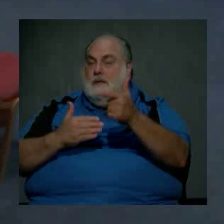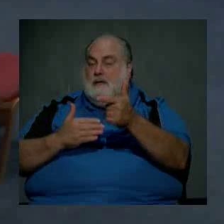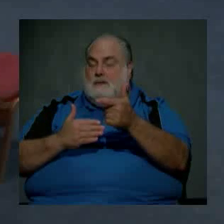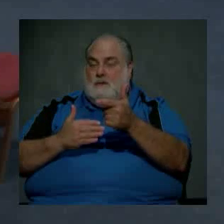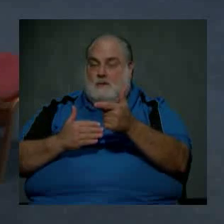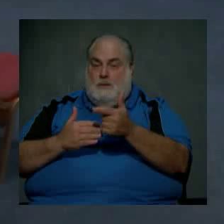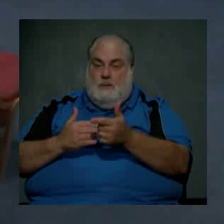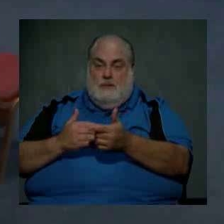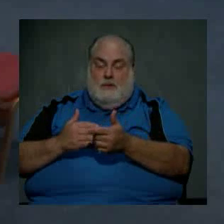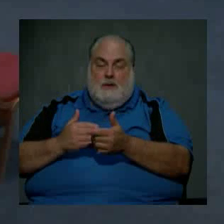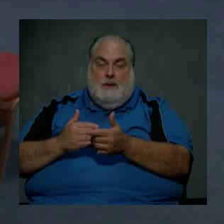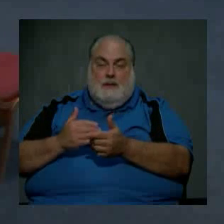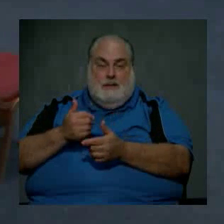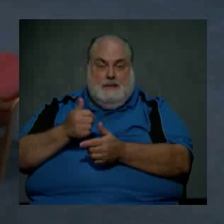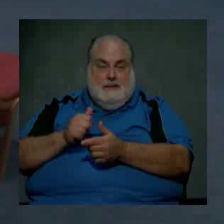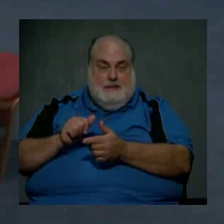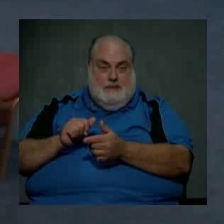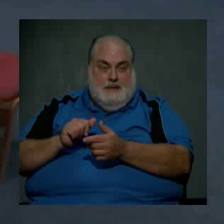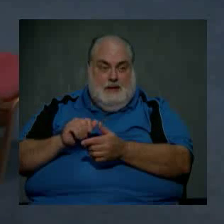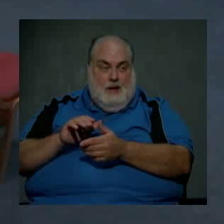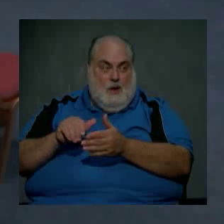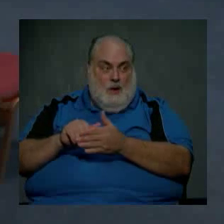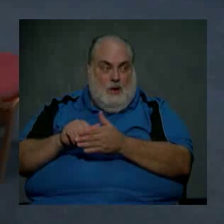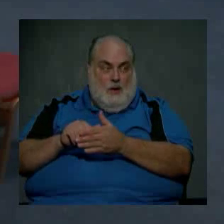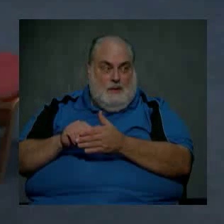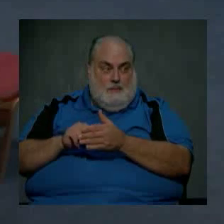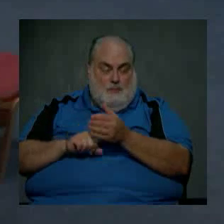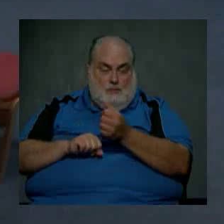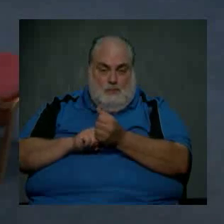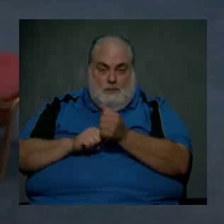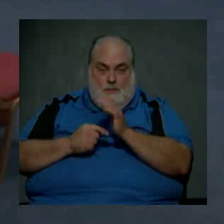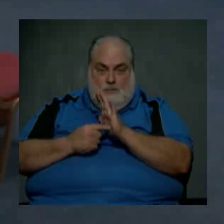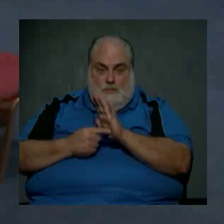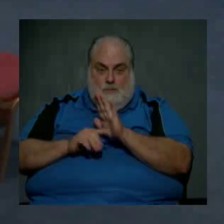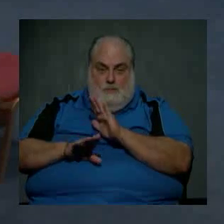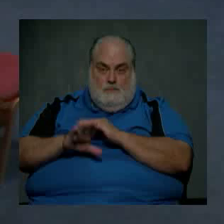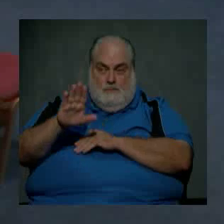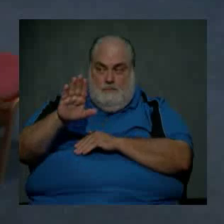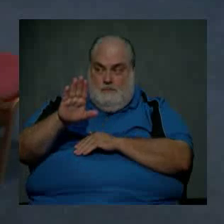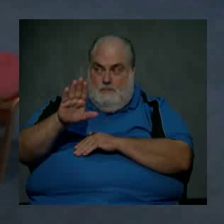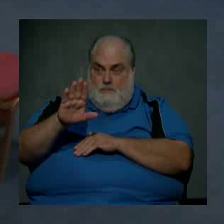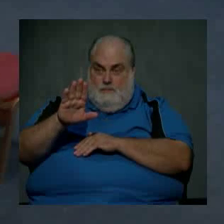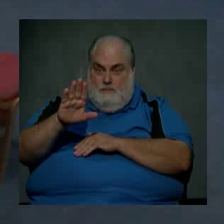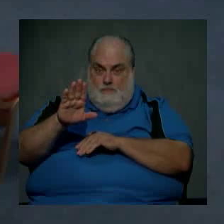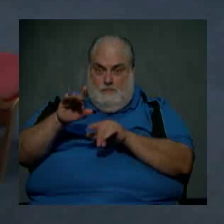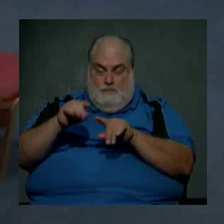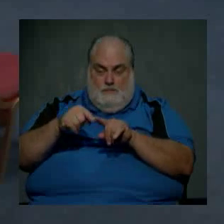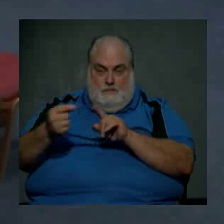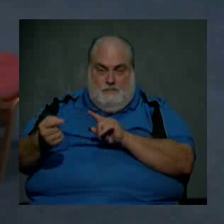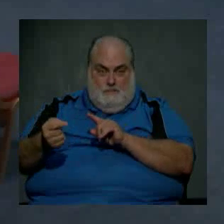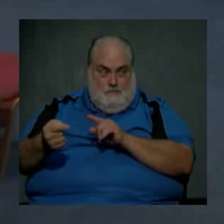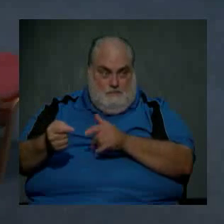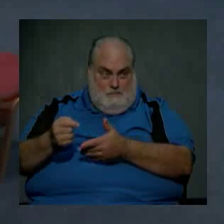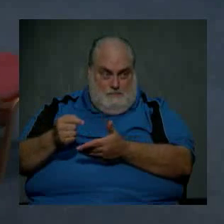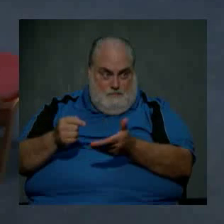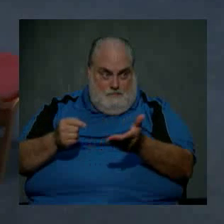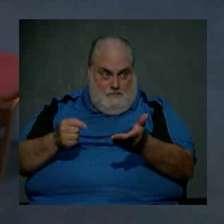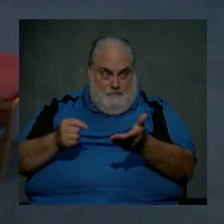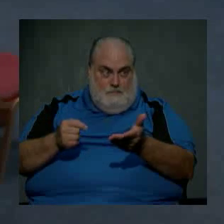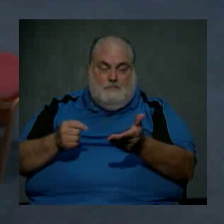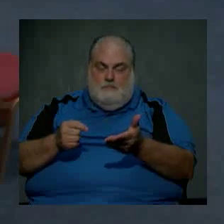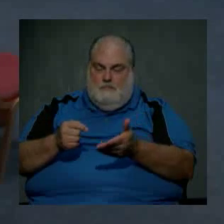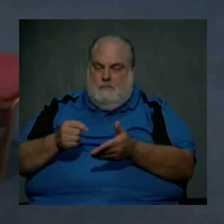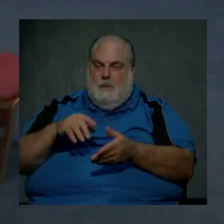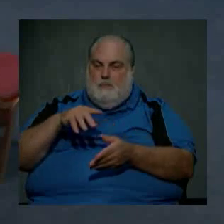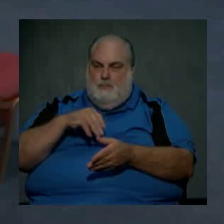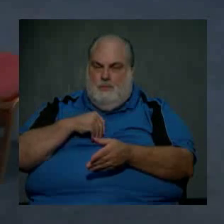to approve the minutes of the May 31st, 2018 meeting. Those approve, raise your hand. Those who do not, minutes have been